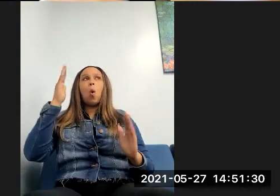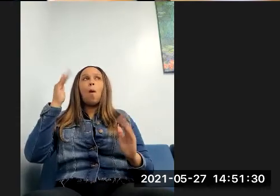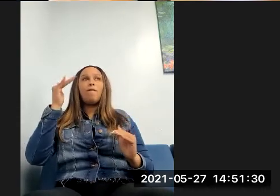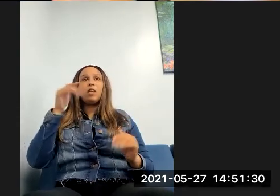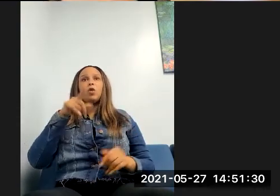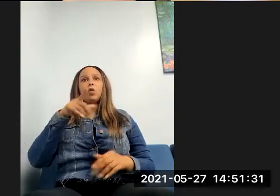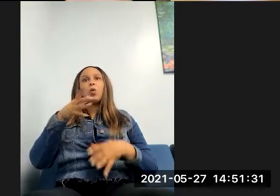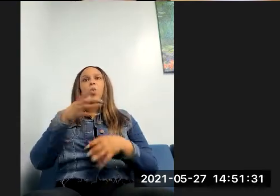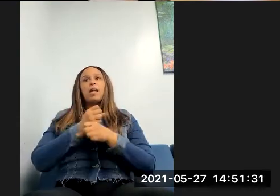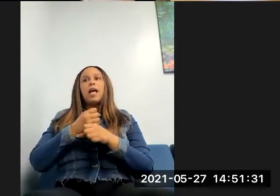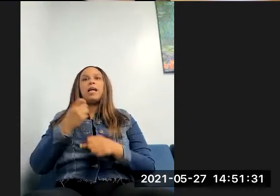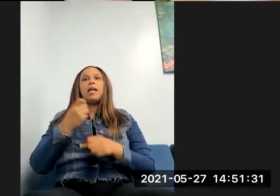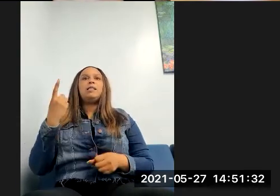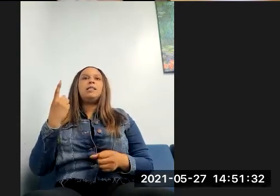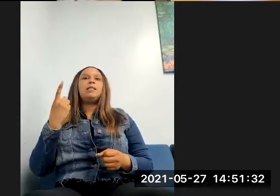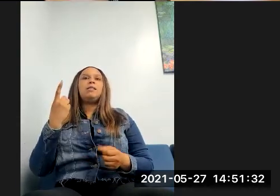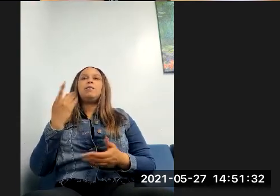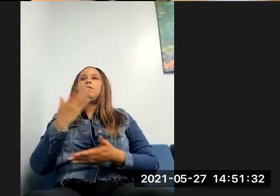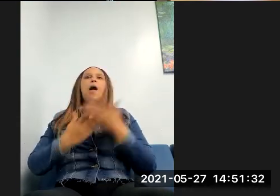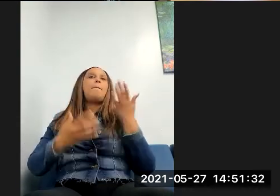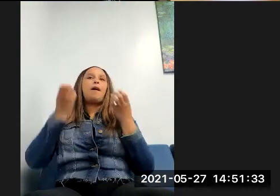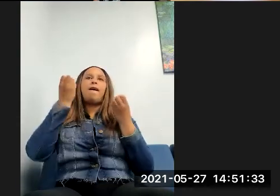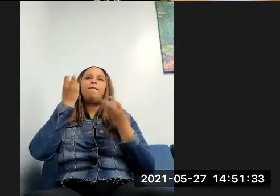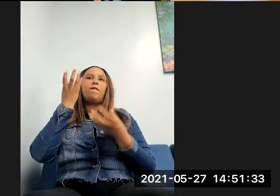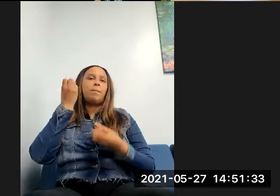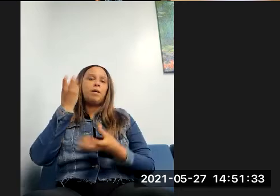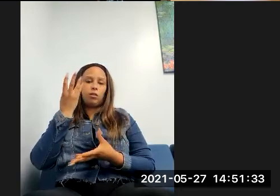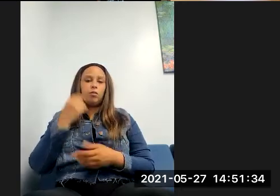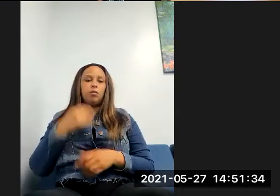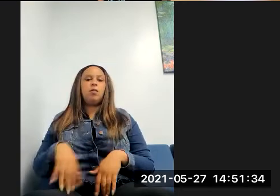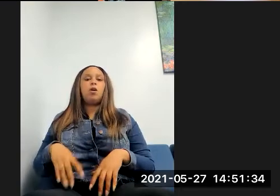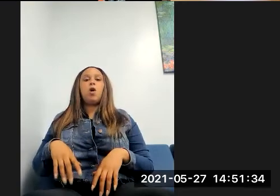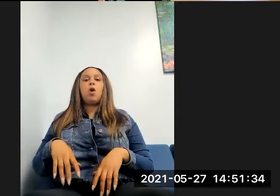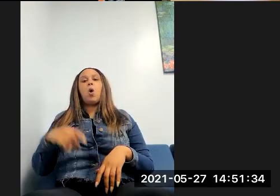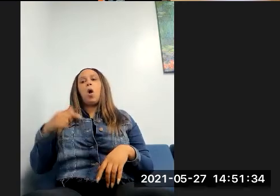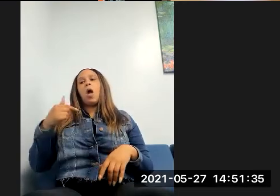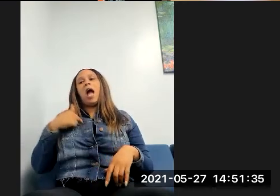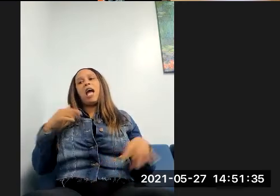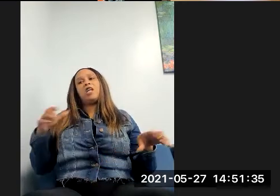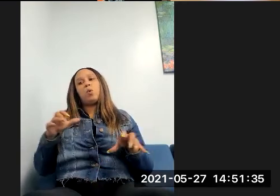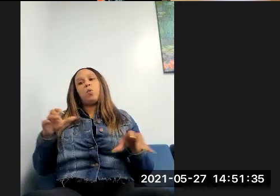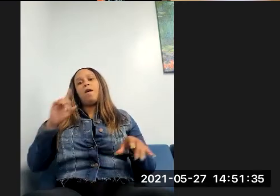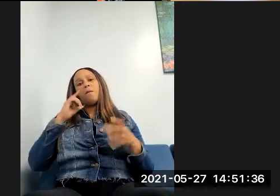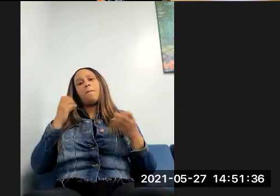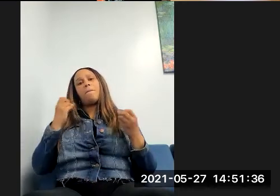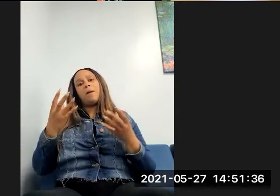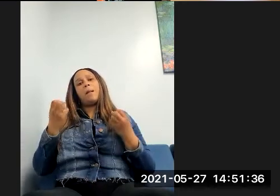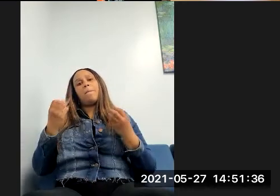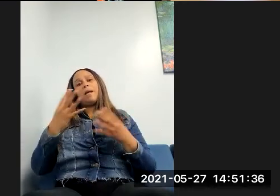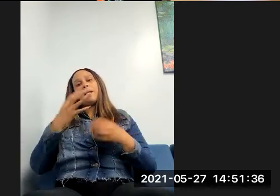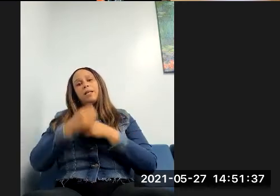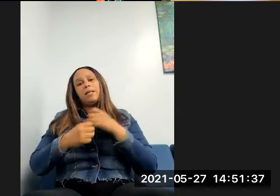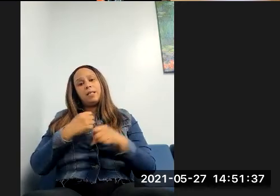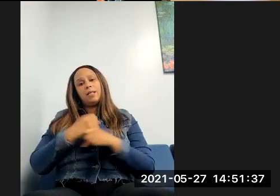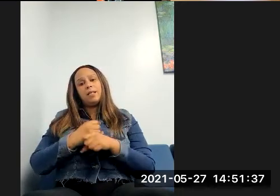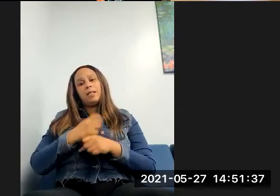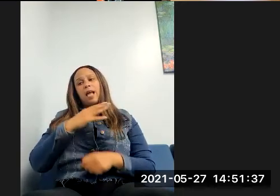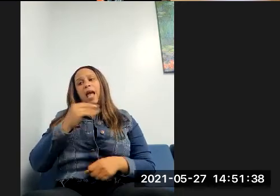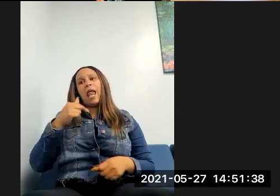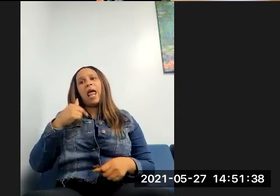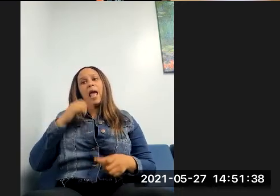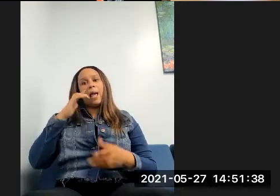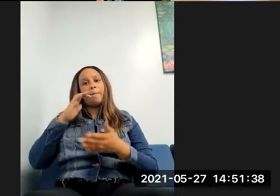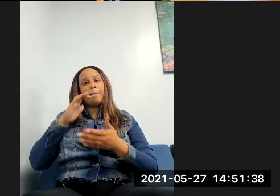getting some informed advice. I, who've done this for many, many, many years, am a firm believer in